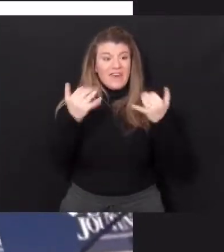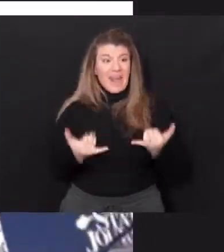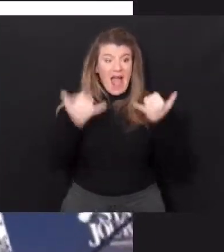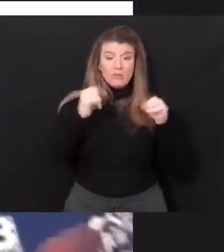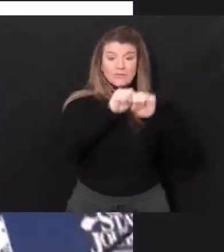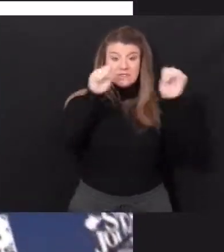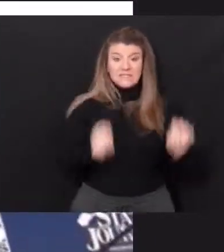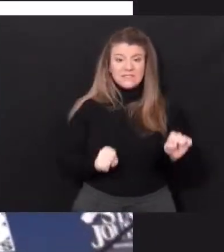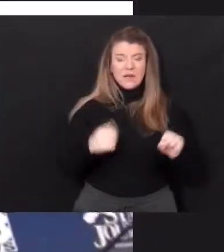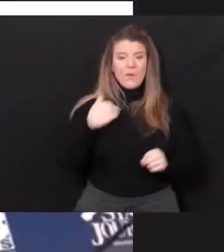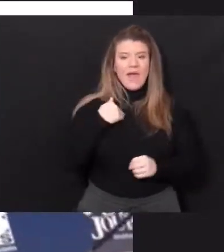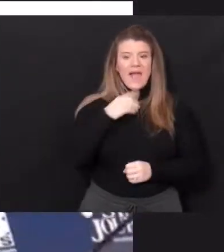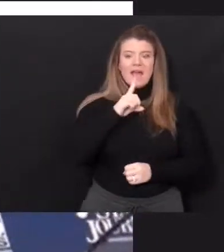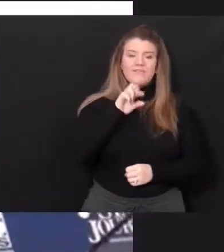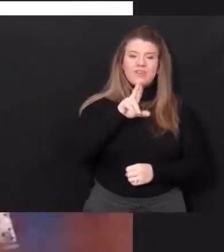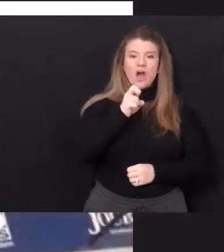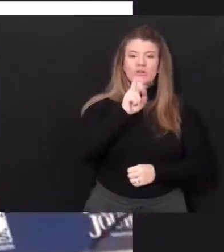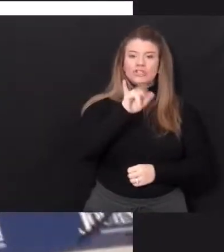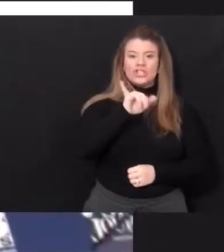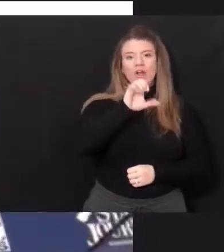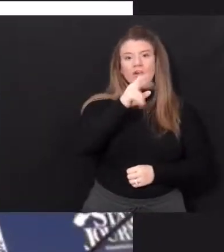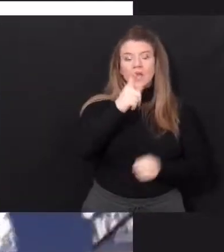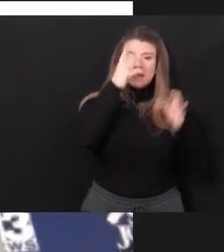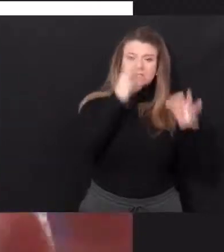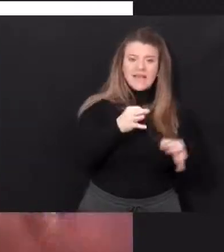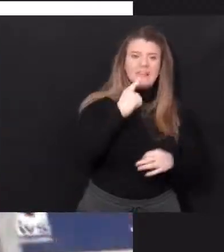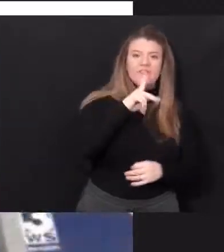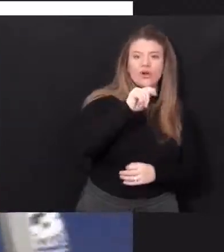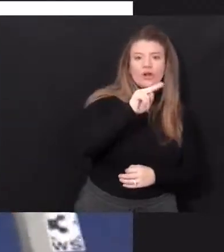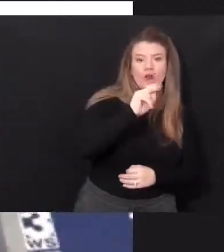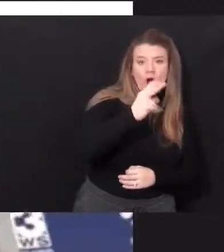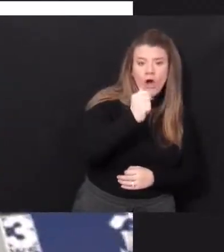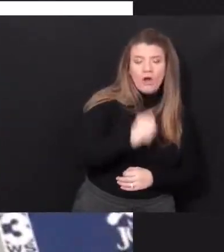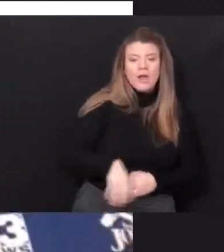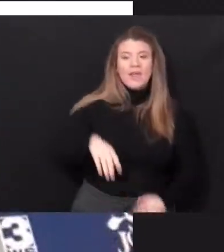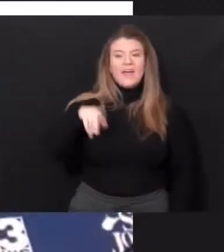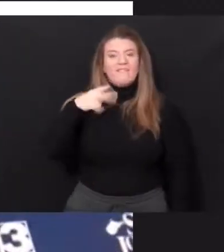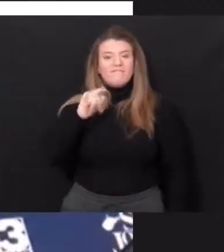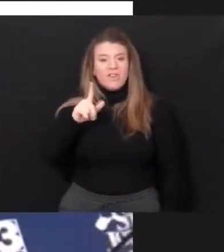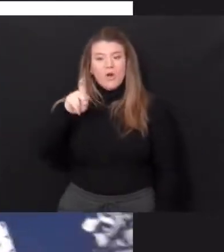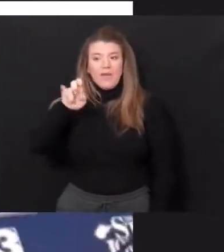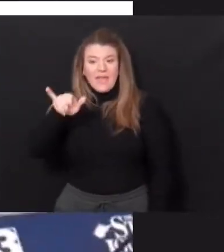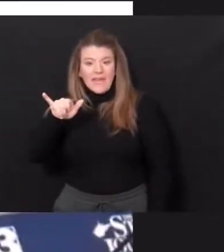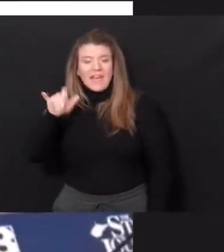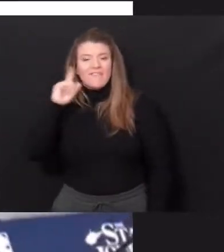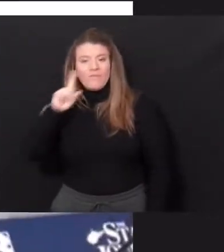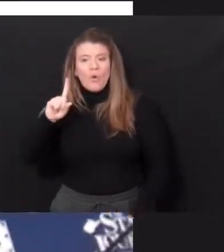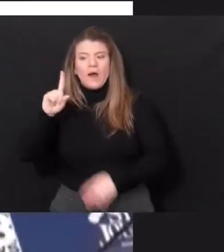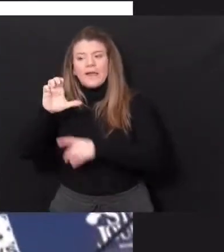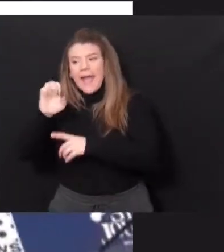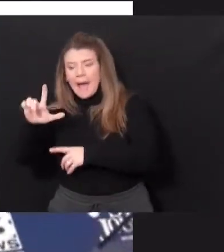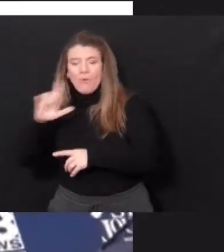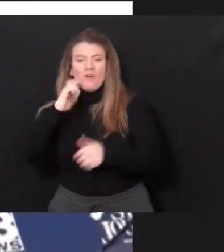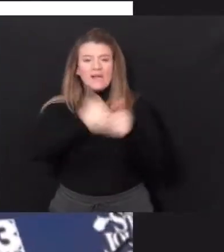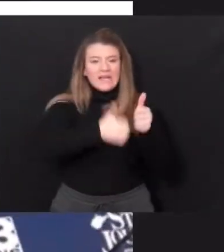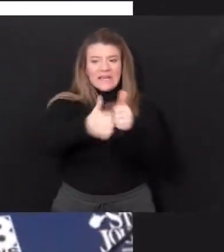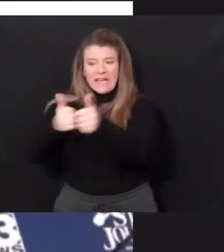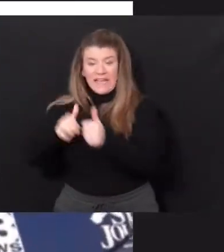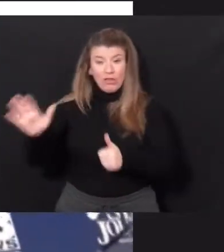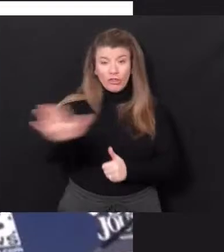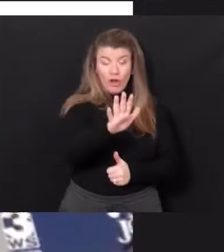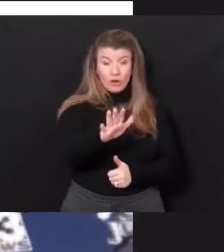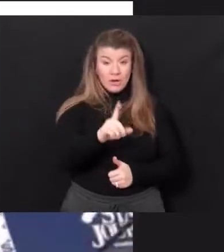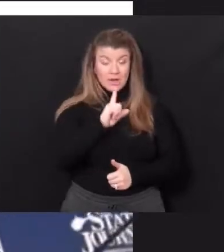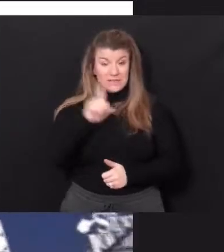where Dr. Sherry Young makes decisions for Kanawha County and Dr. Kilkenny makes decisions for Cabell County. Is the governor